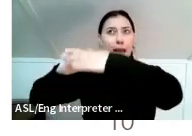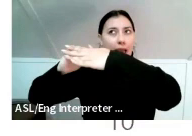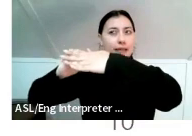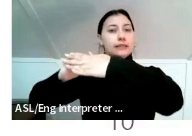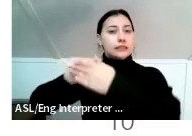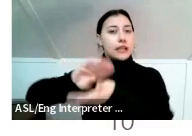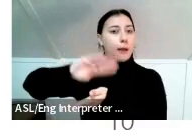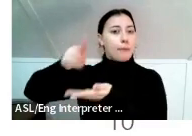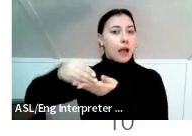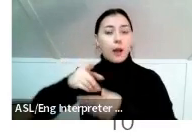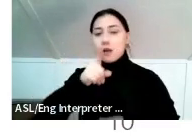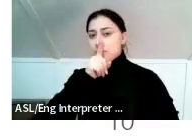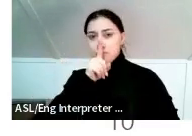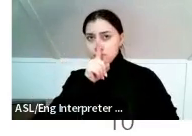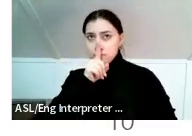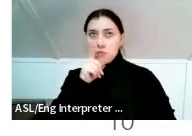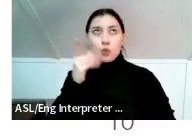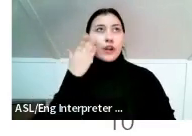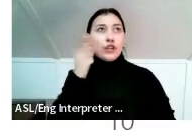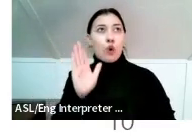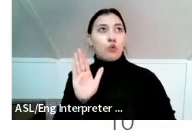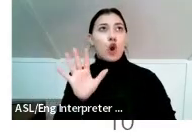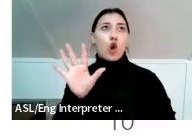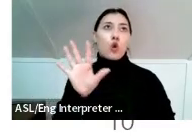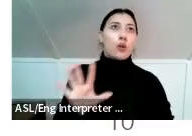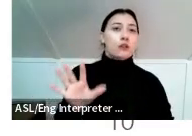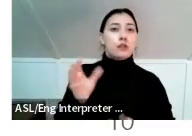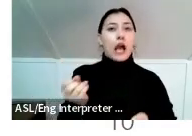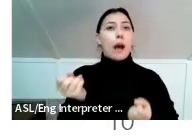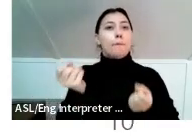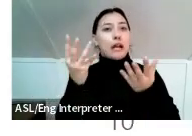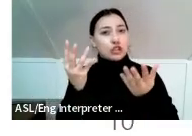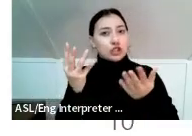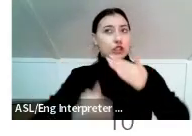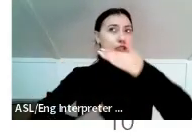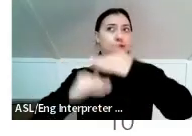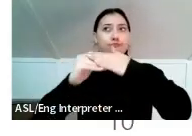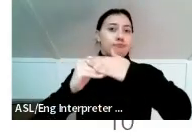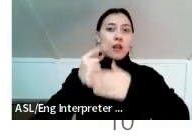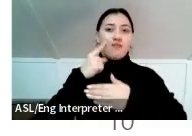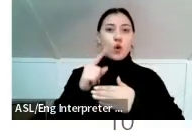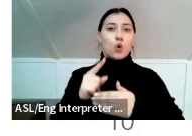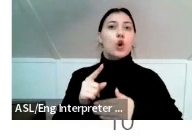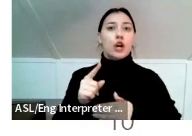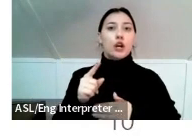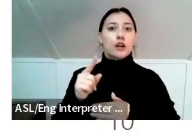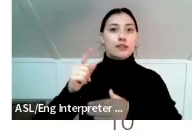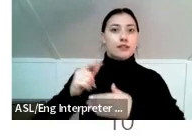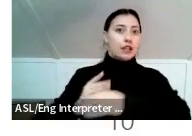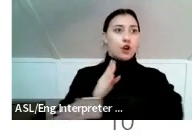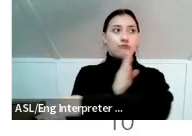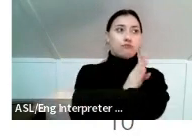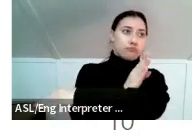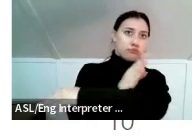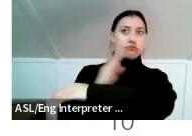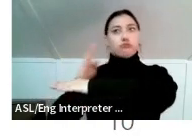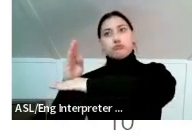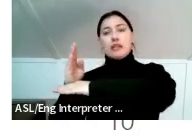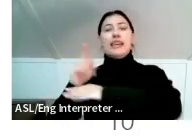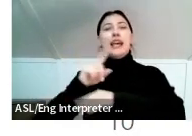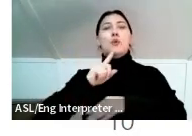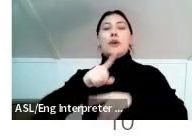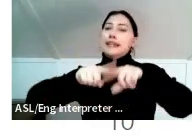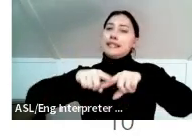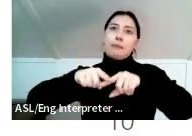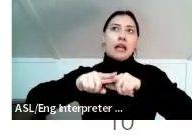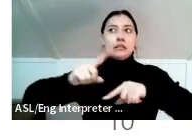amount. We don't have an estimated cap or amount for that maximum grant amount yet. As I said, it really is dependent on a number of